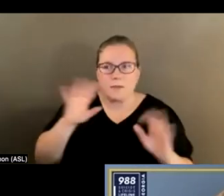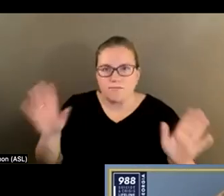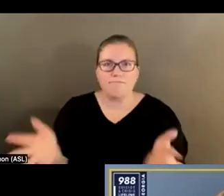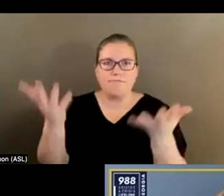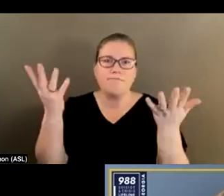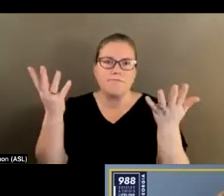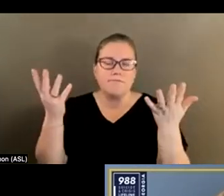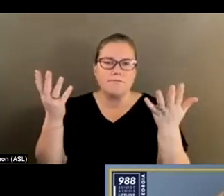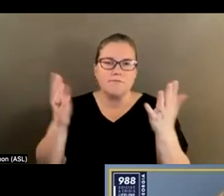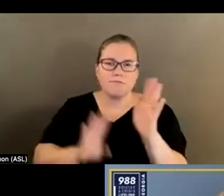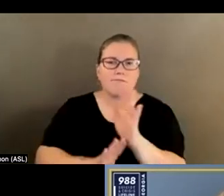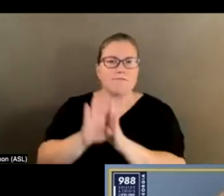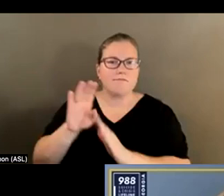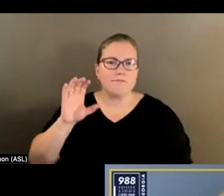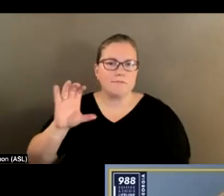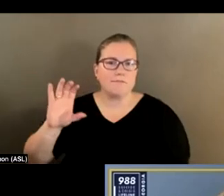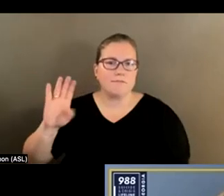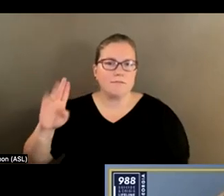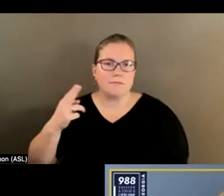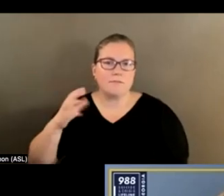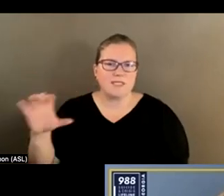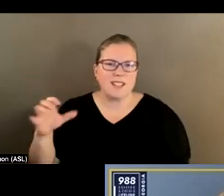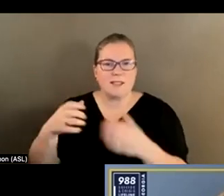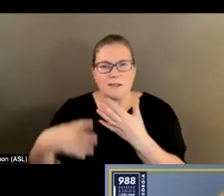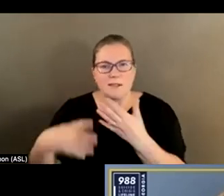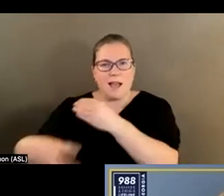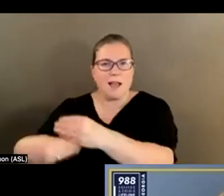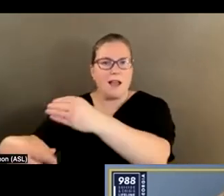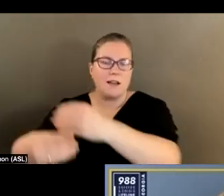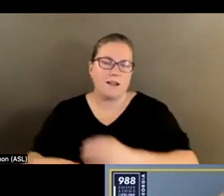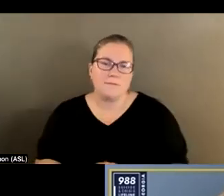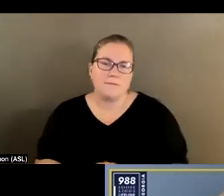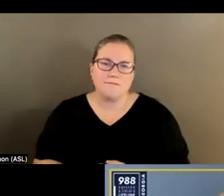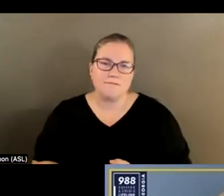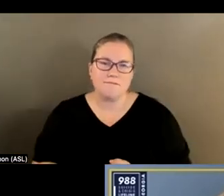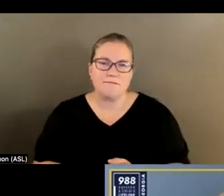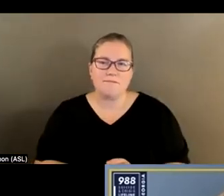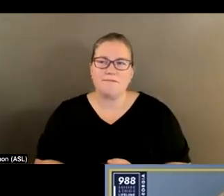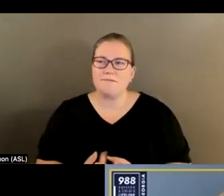the development of additional CCBHCs.